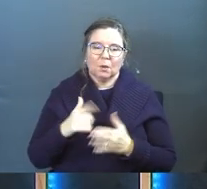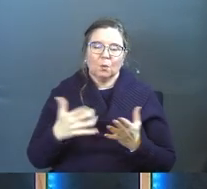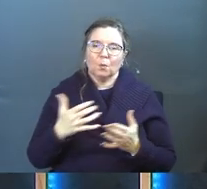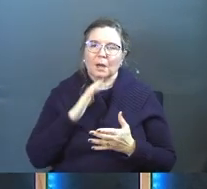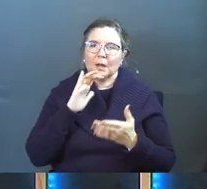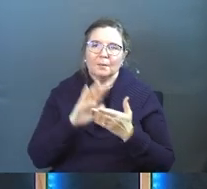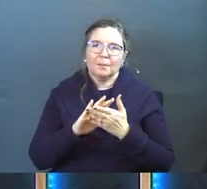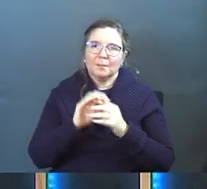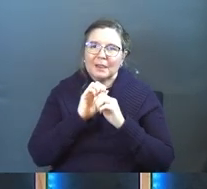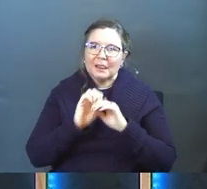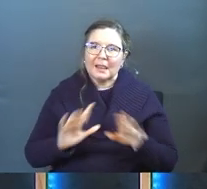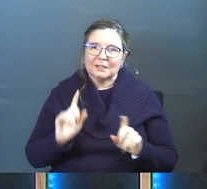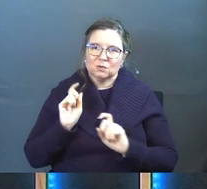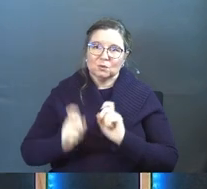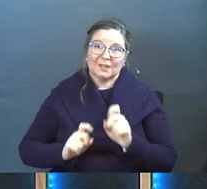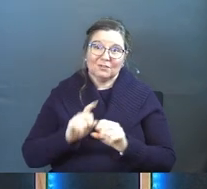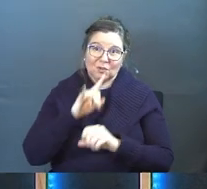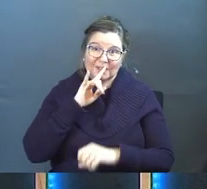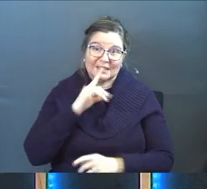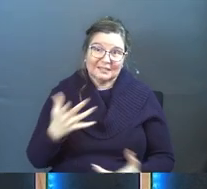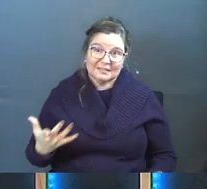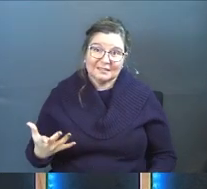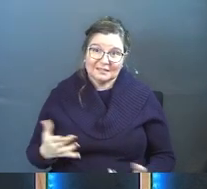what a blessing to pass that on to your kids.